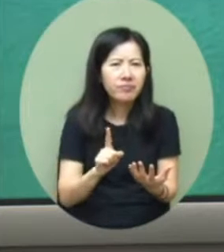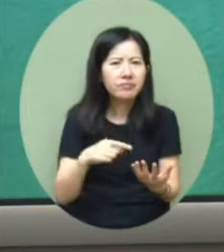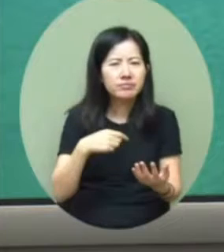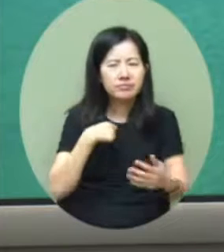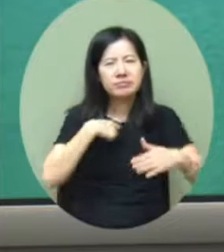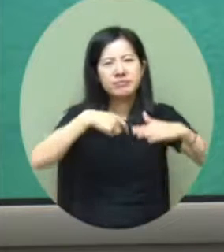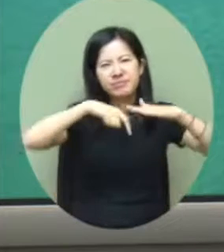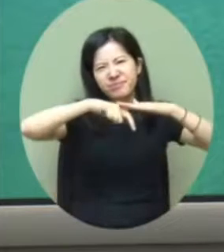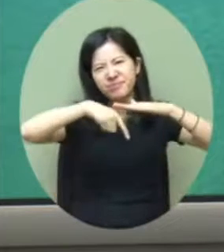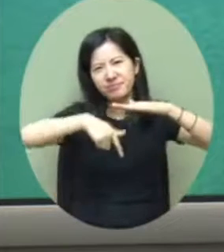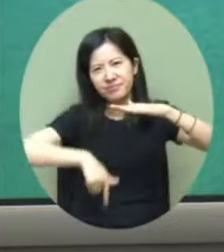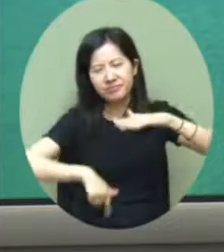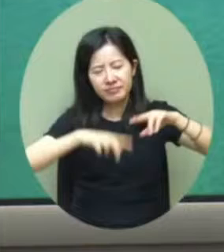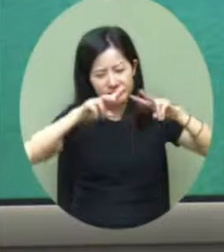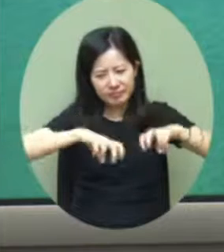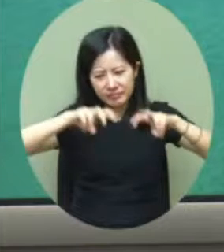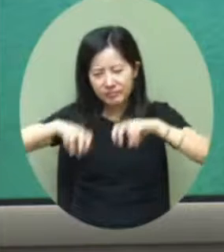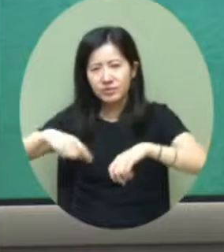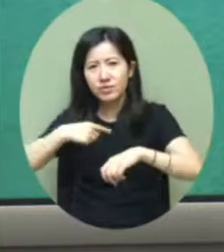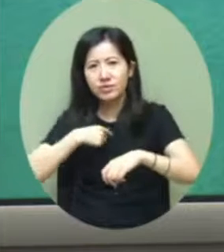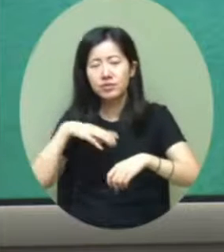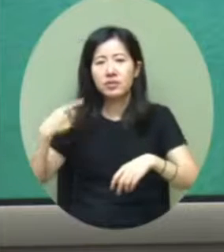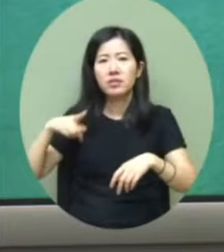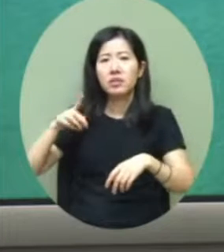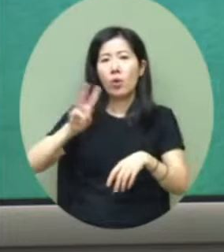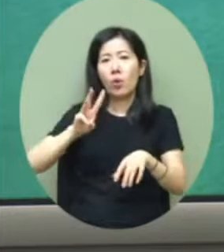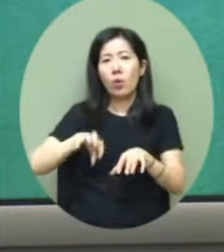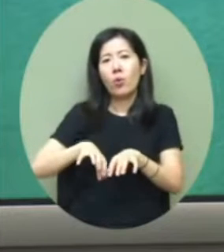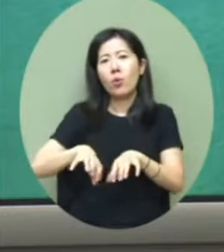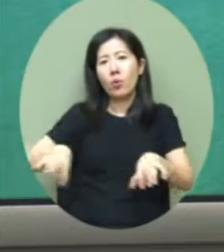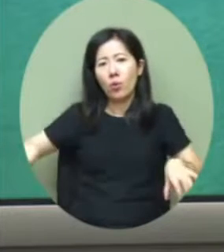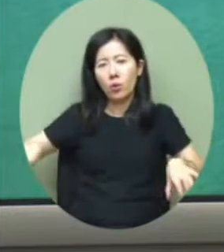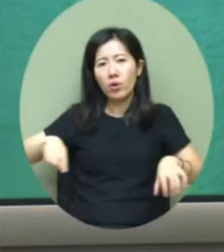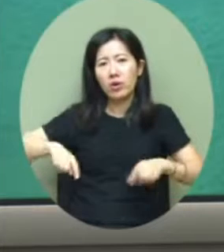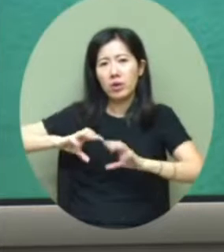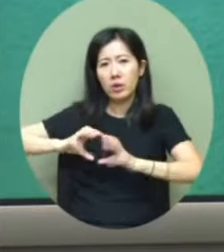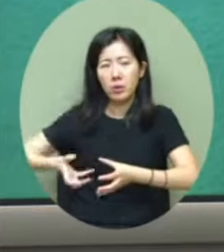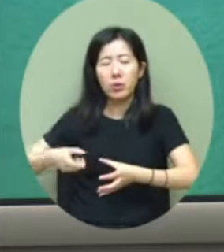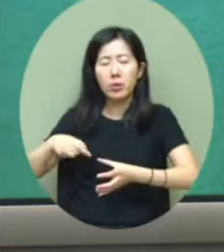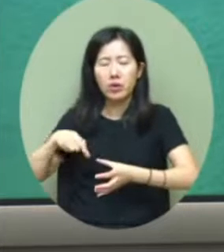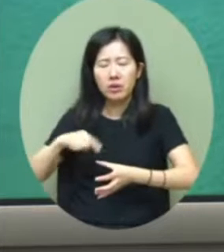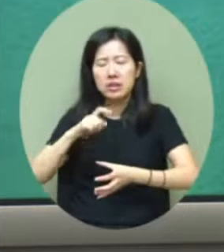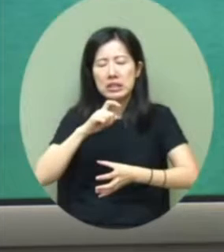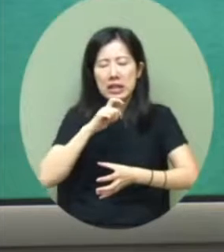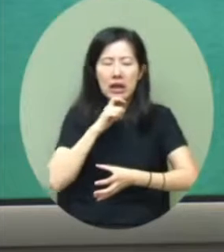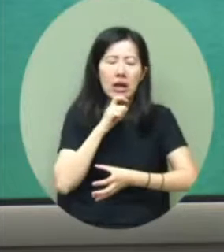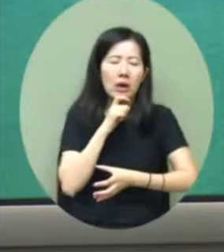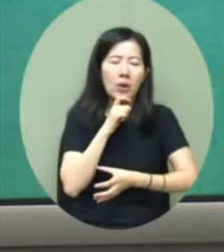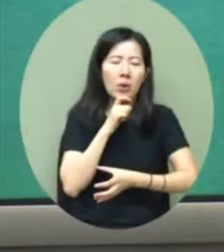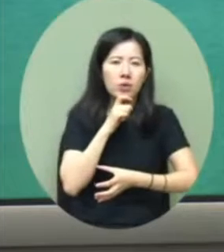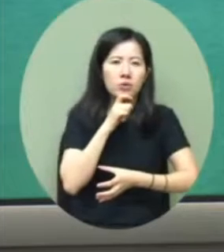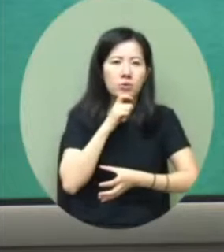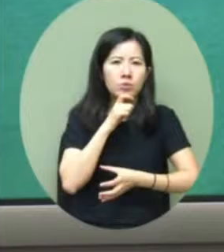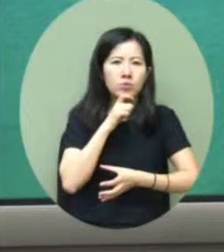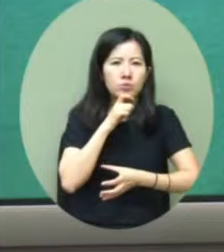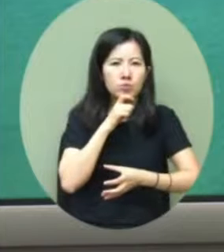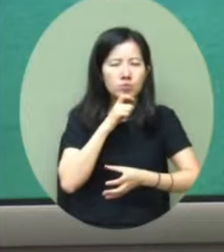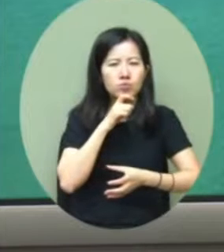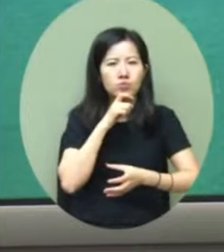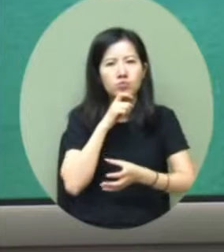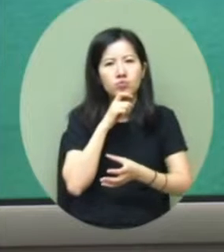regulating the work in an enclosed area. I do believe that investigation will be